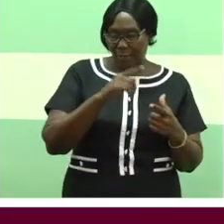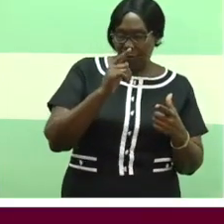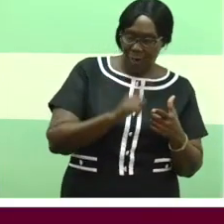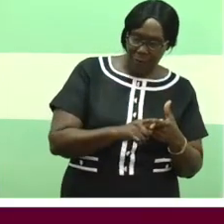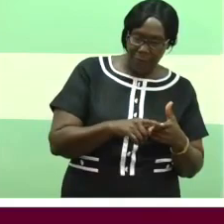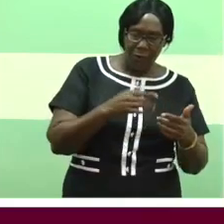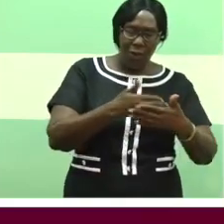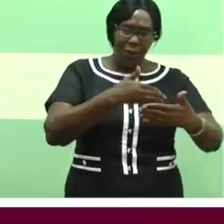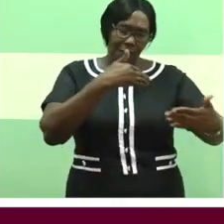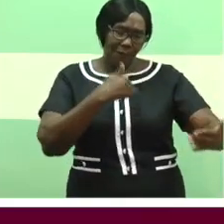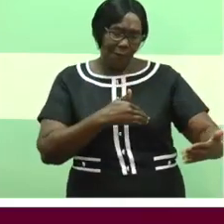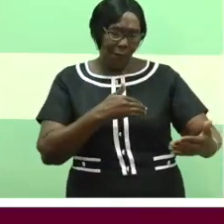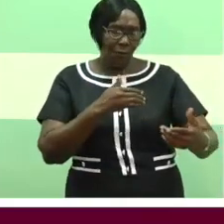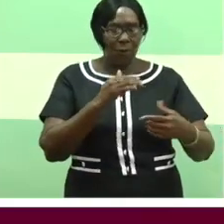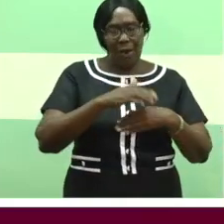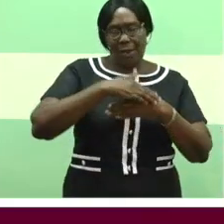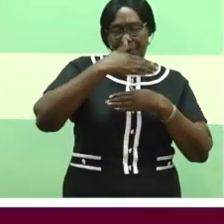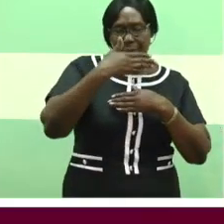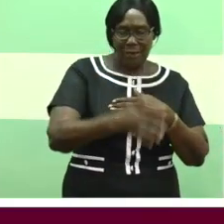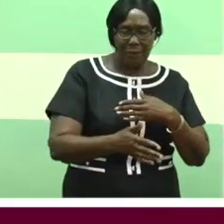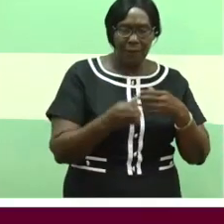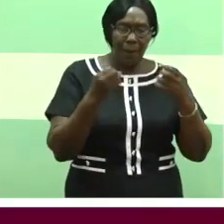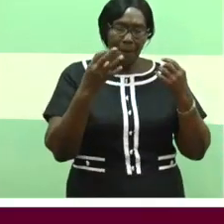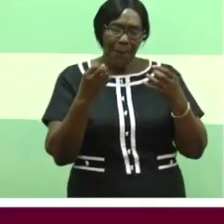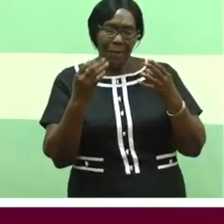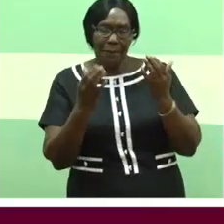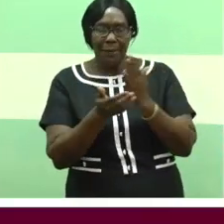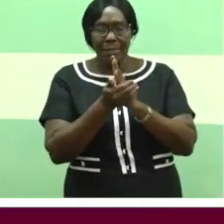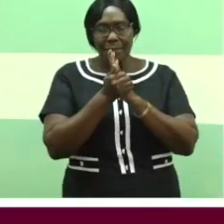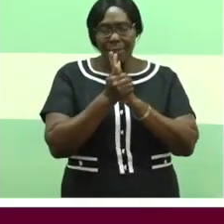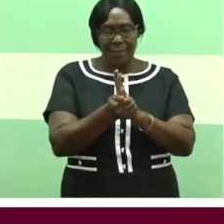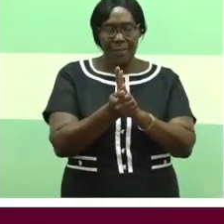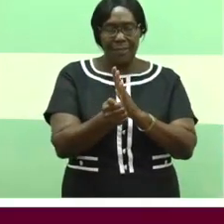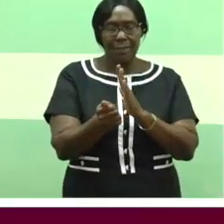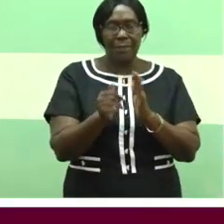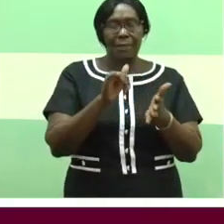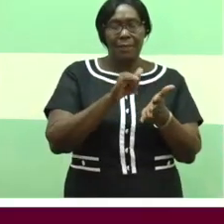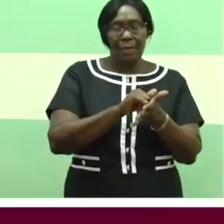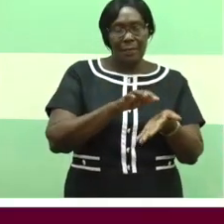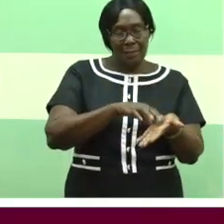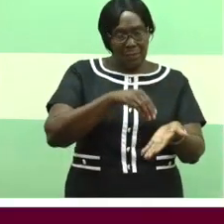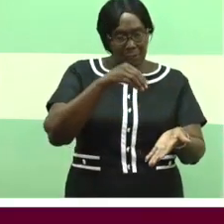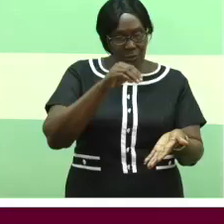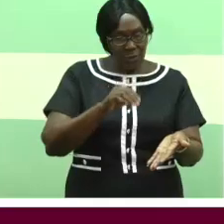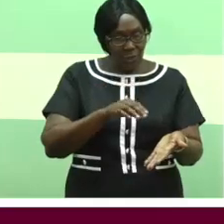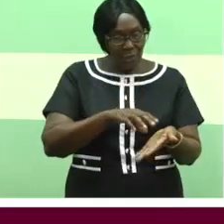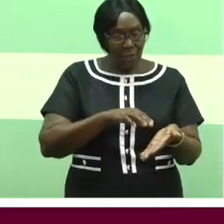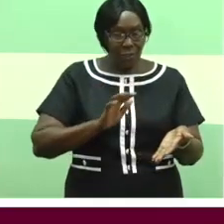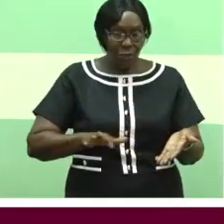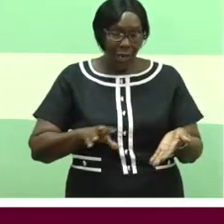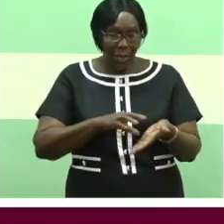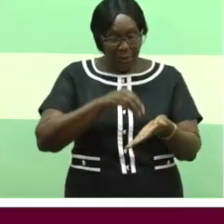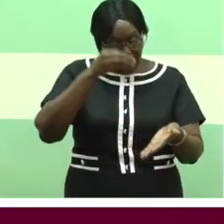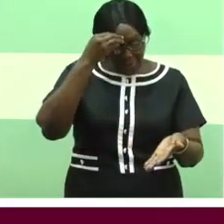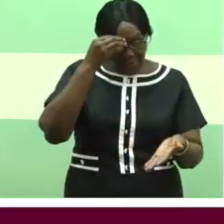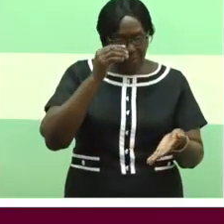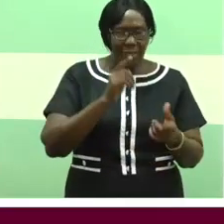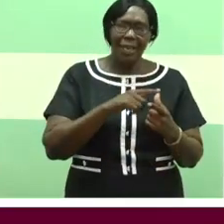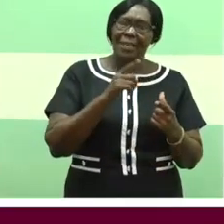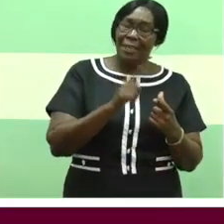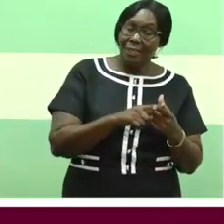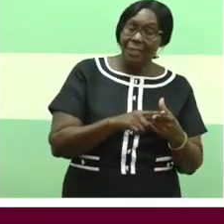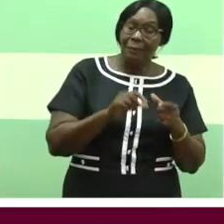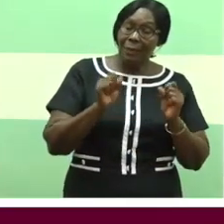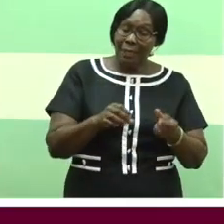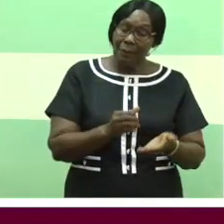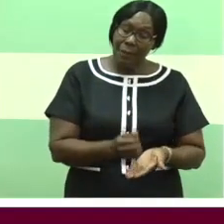have after. So it's so many skills that the child would be learning. And then they themselves would be able to assist